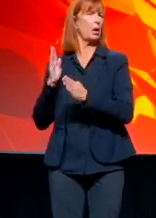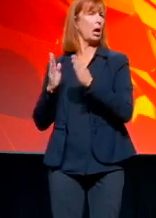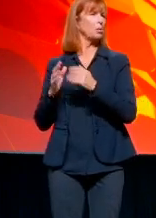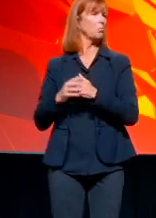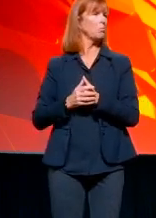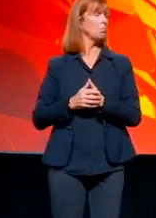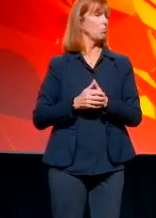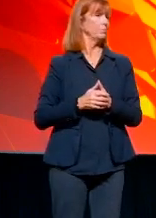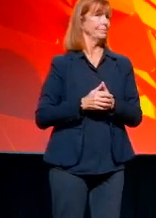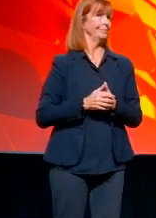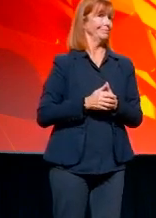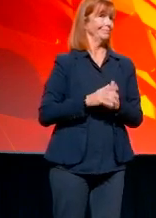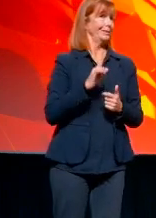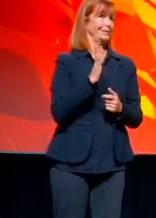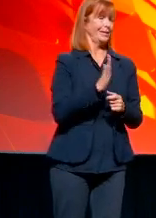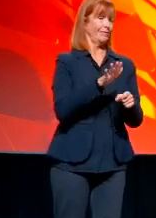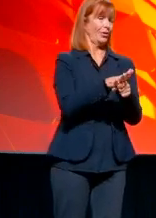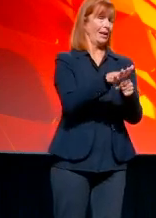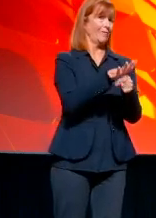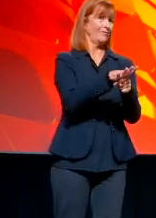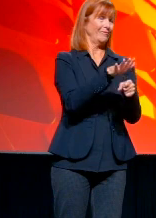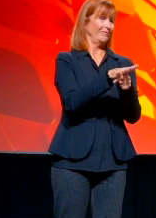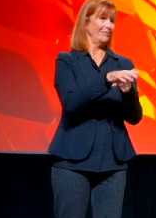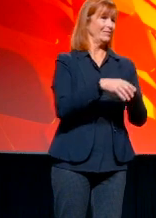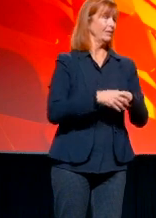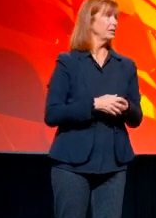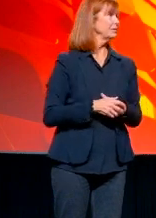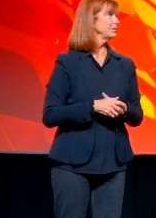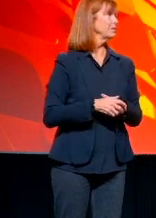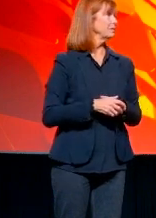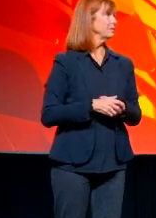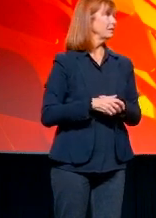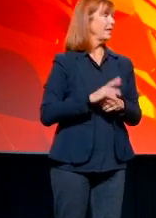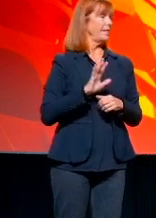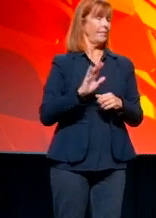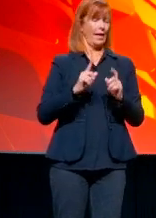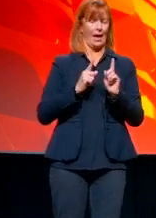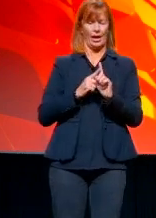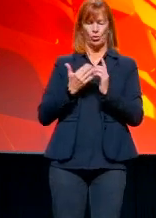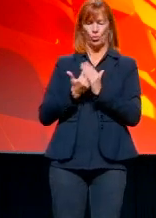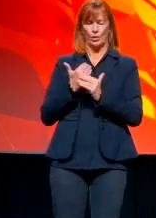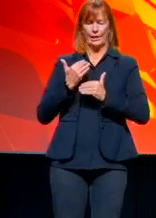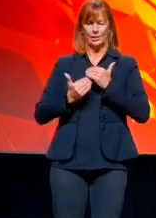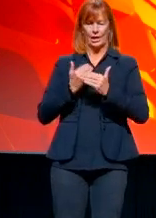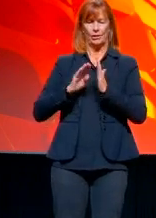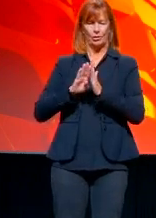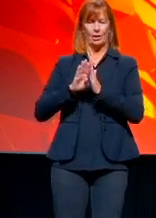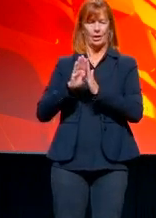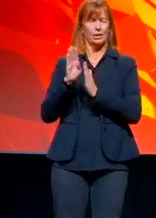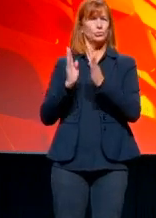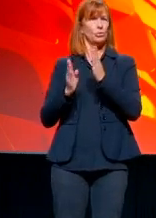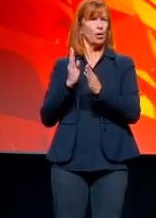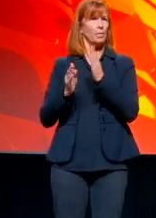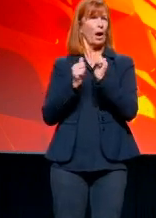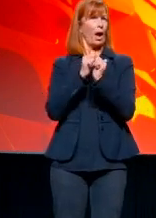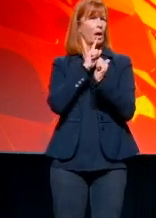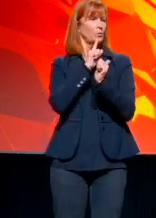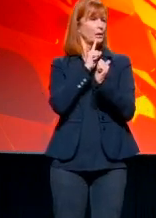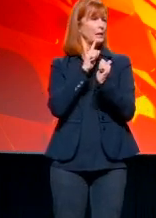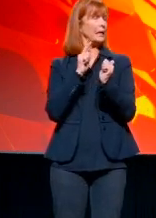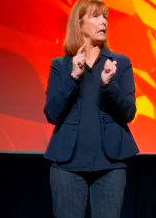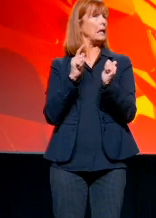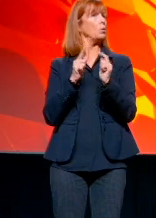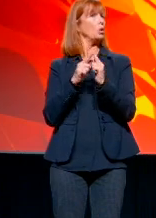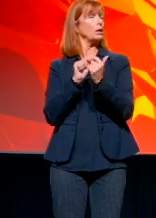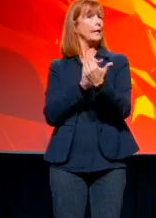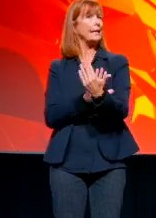maybe it's never enough, right? Because as the name suggested, it's a generalist robot inevitably will encounter new